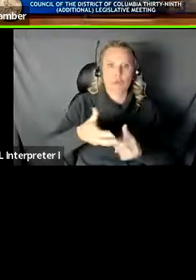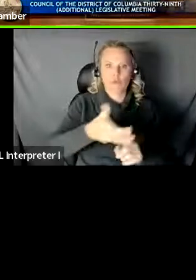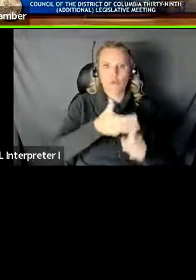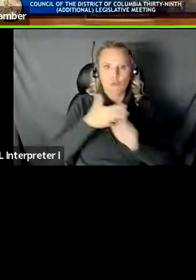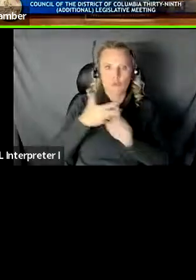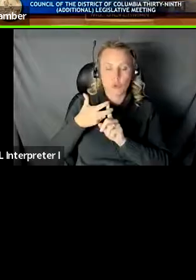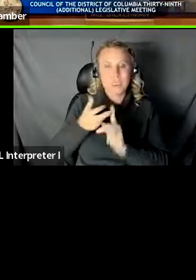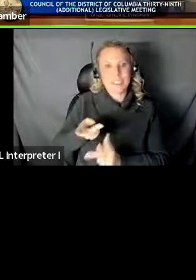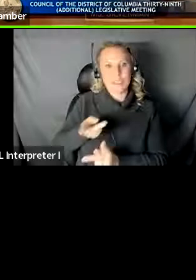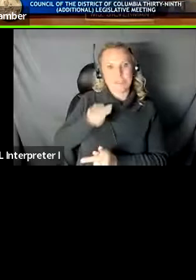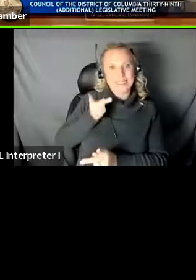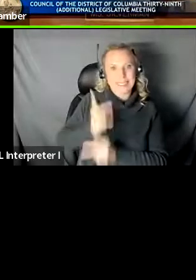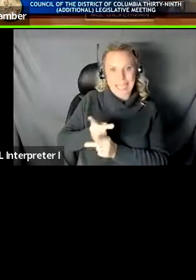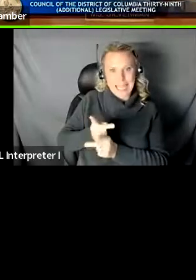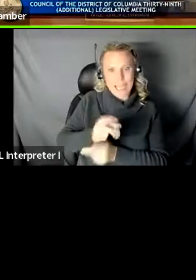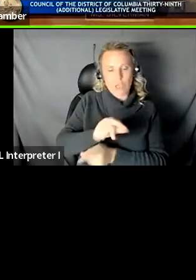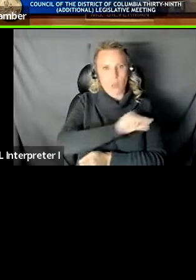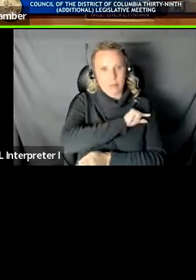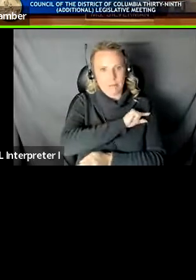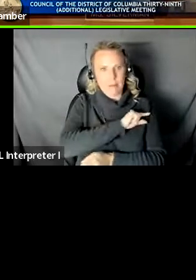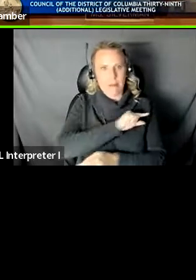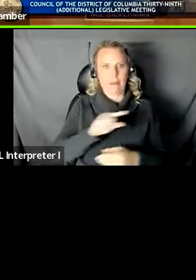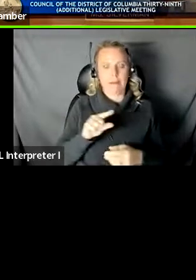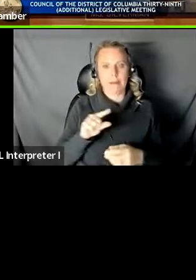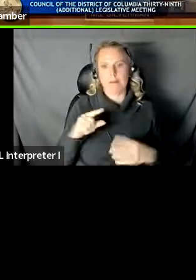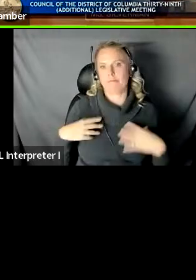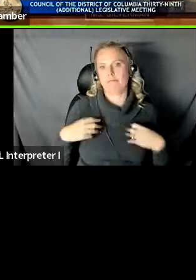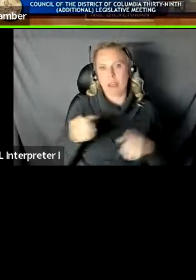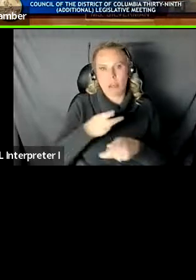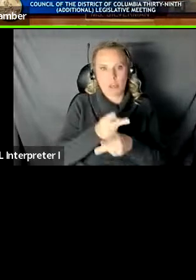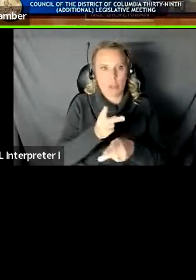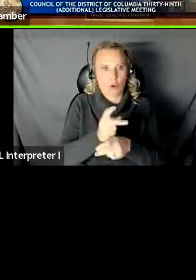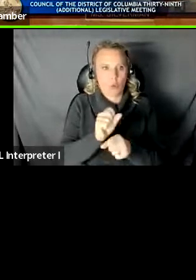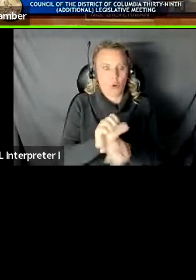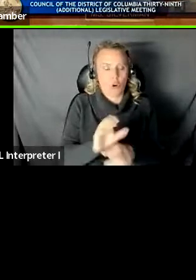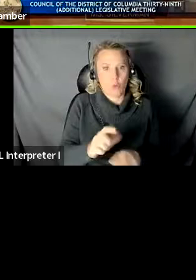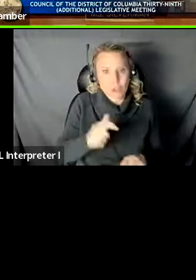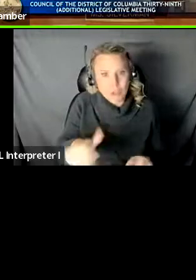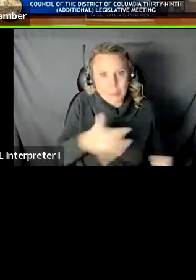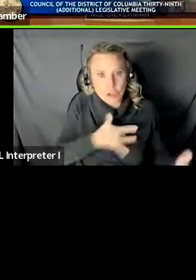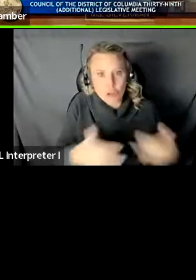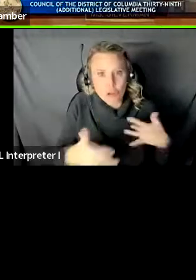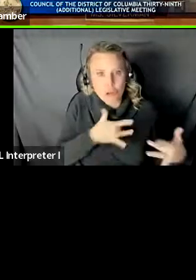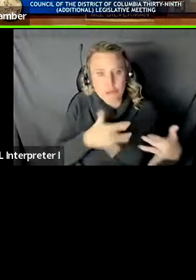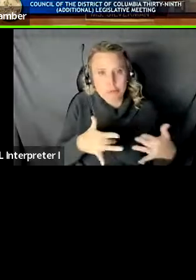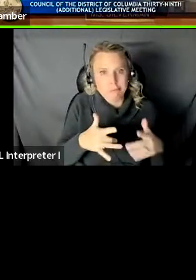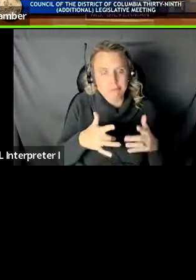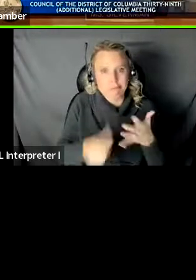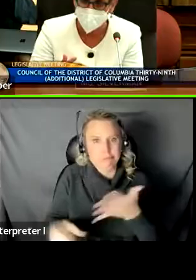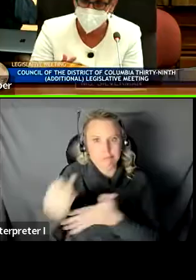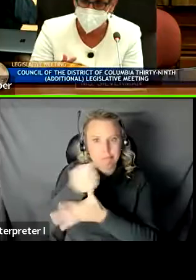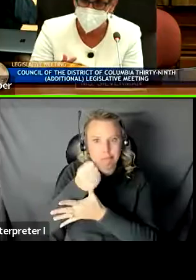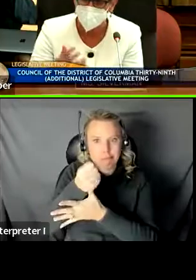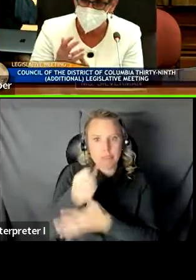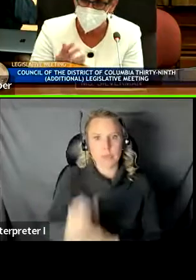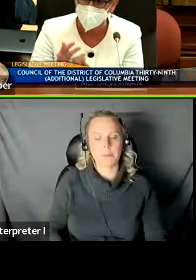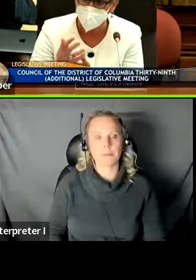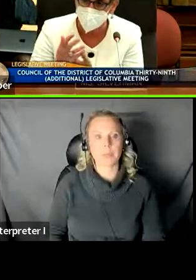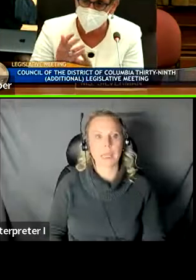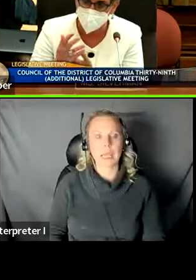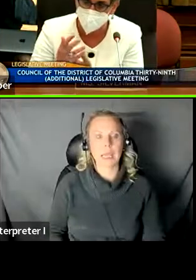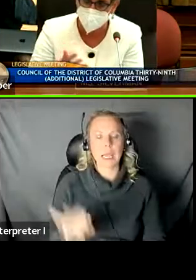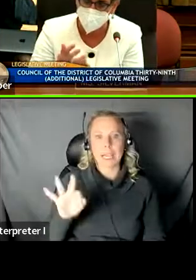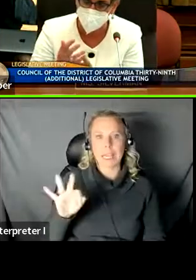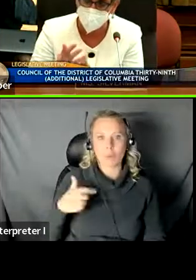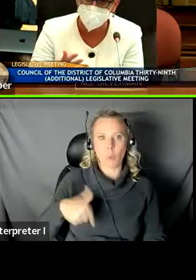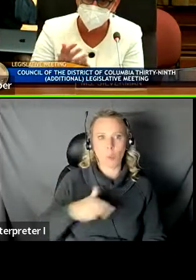and retaining qualified healthcare workers. And we should be concerned about this, right? If we are going to